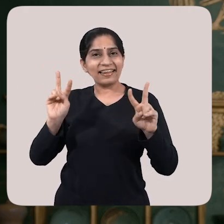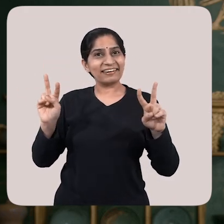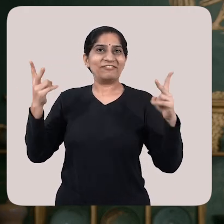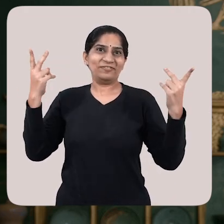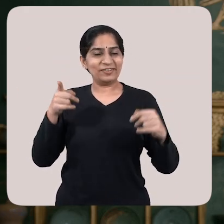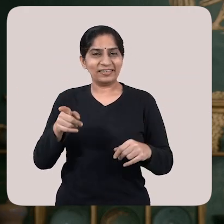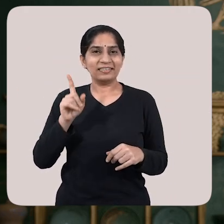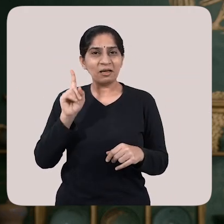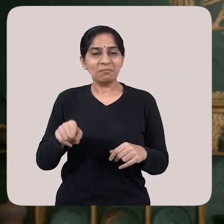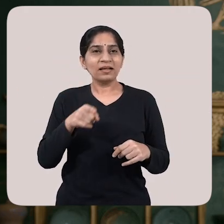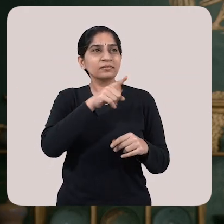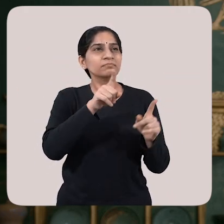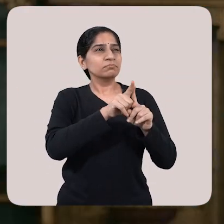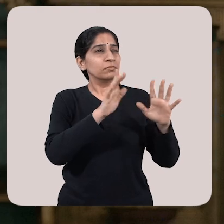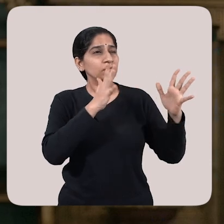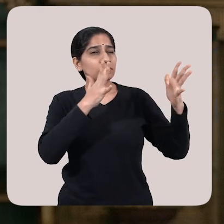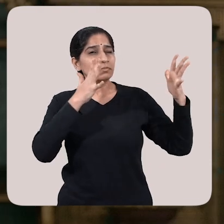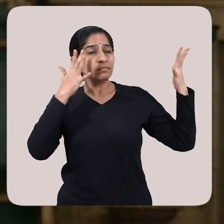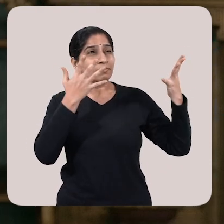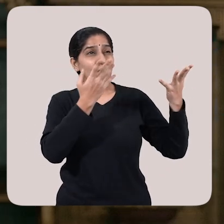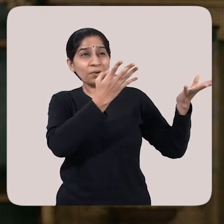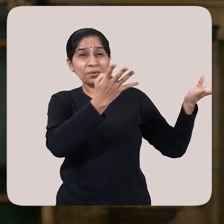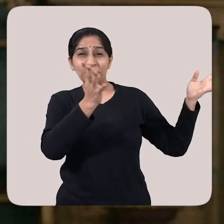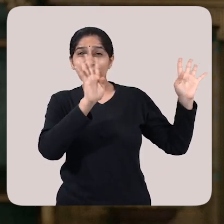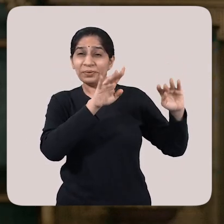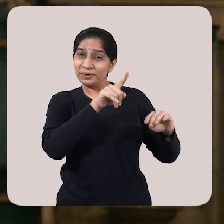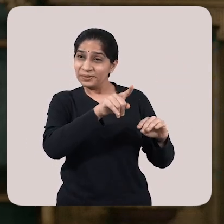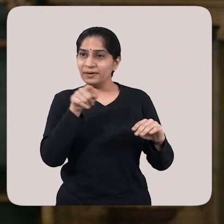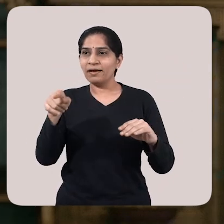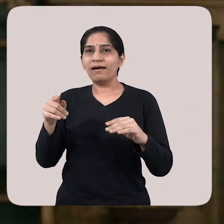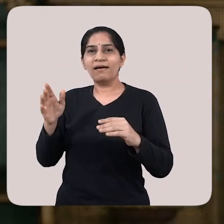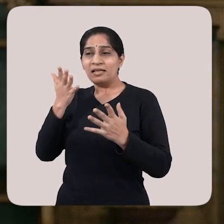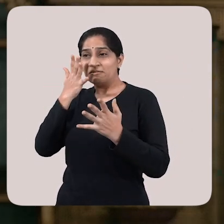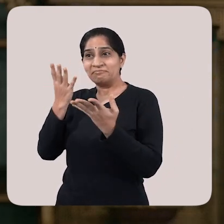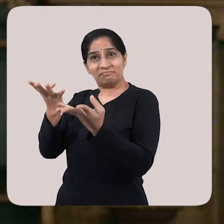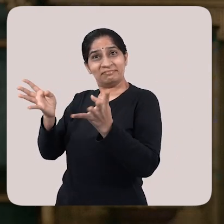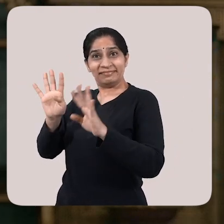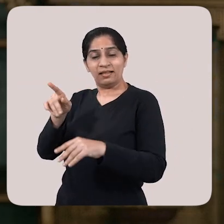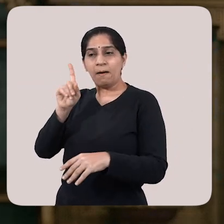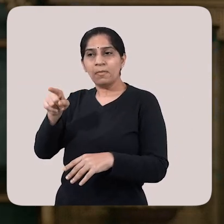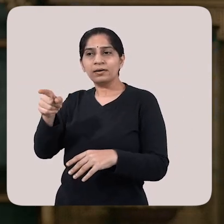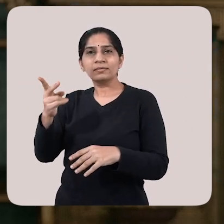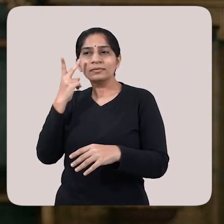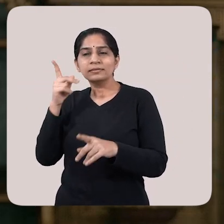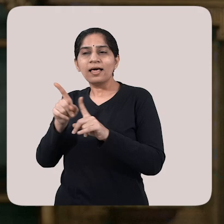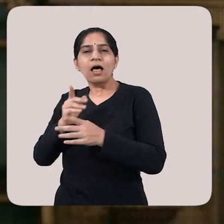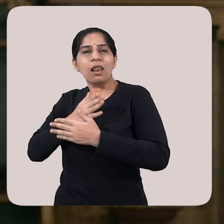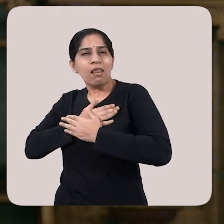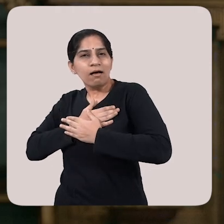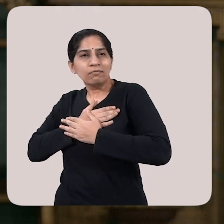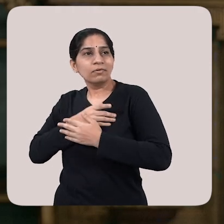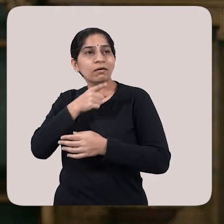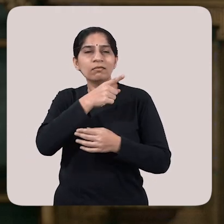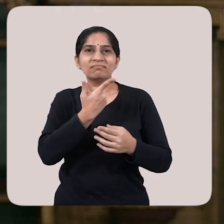the peacock's unique attributes, his opulence, and the otherworldly shimmer come to represent love and devotion in